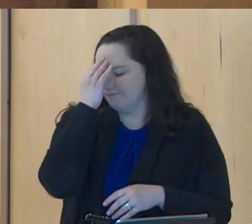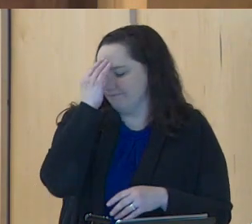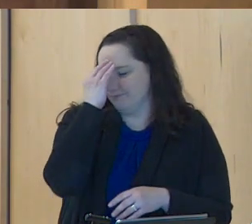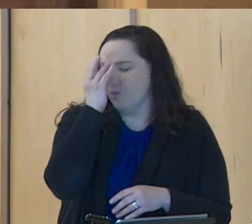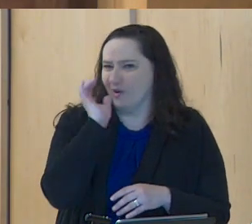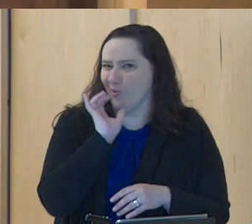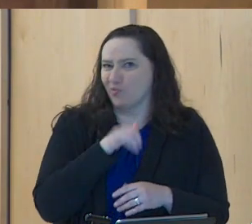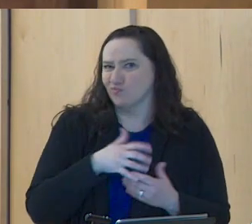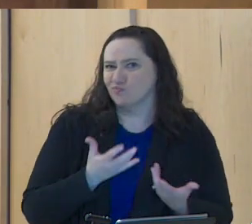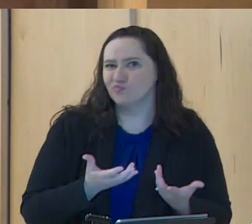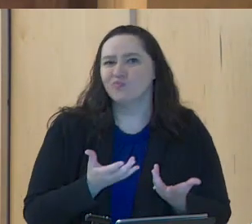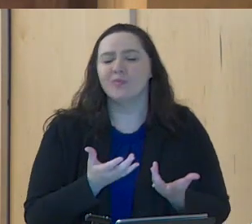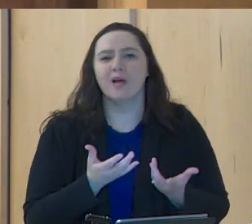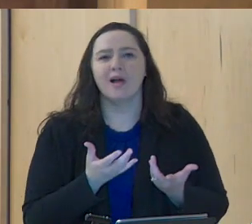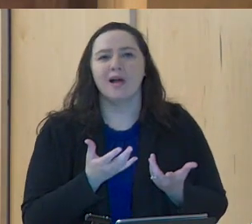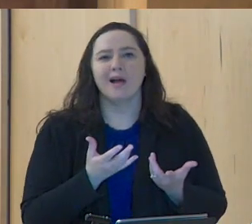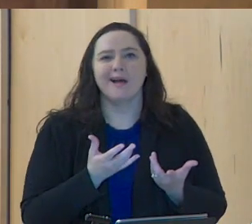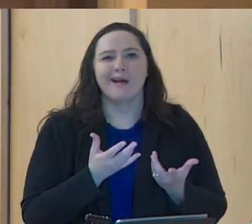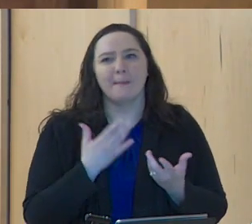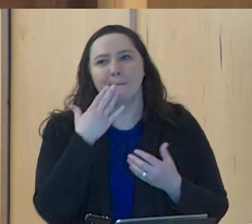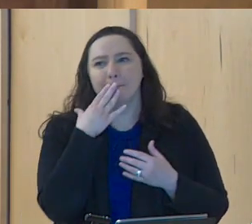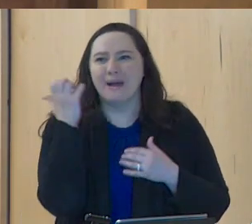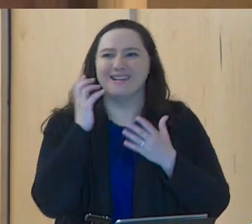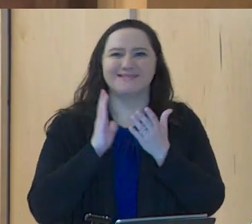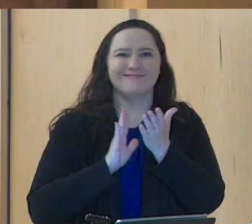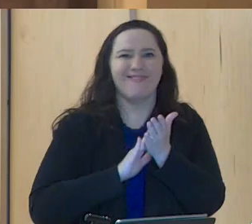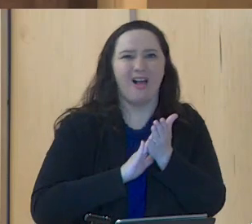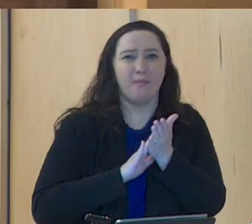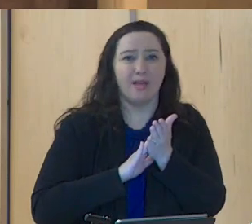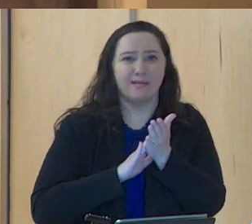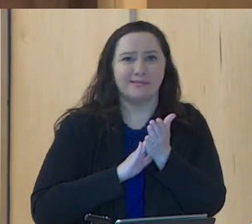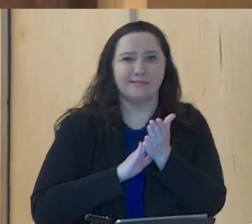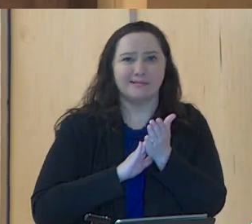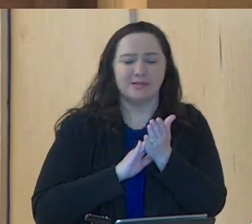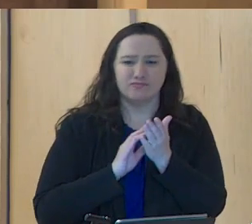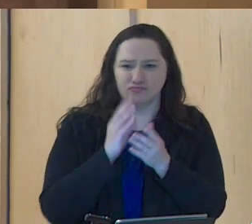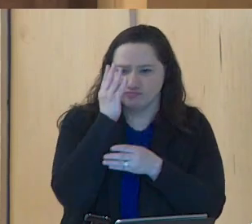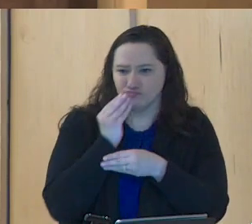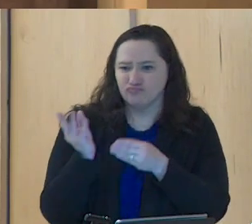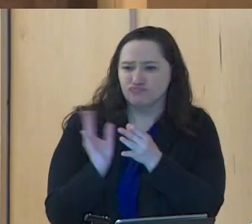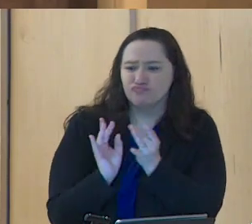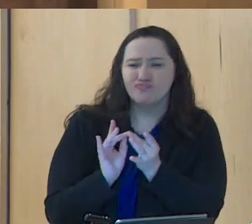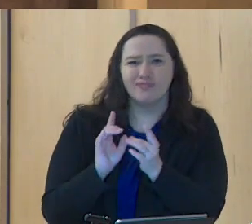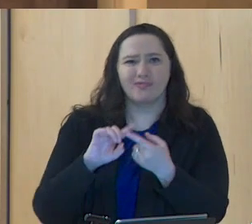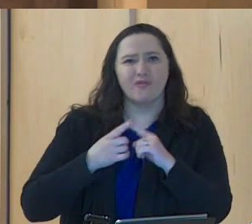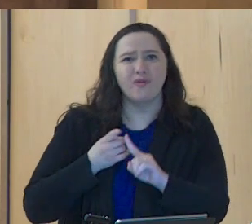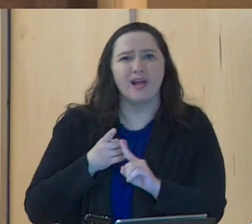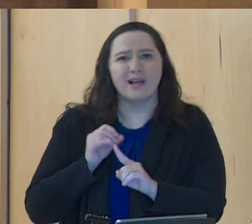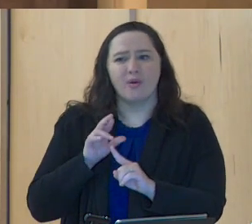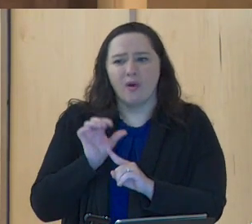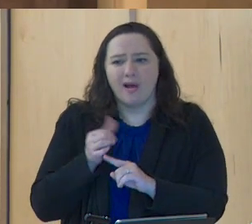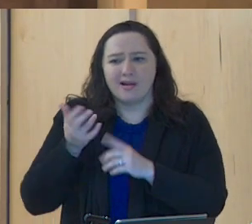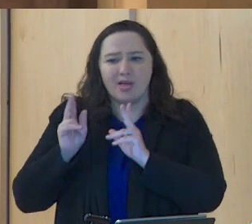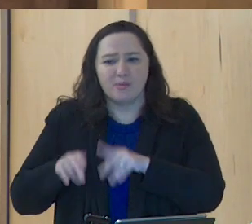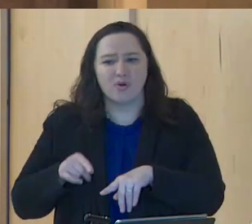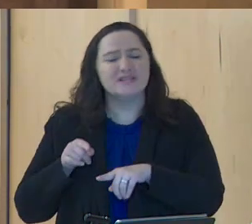all about, because one of the highest compliments that we can give to one of our friends or another person is, you